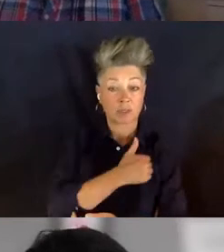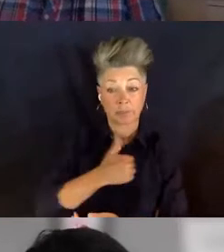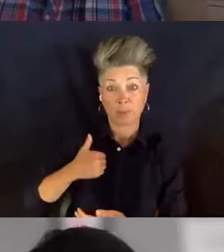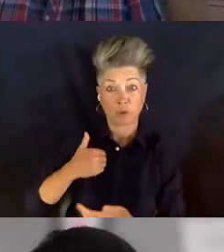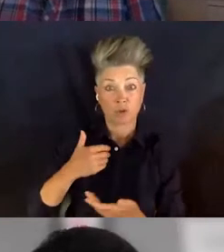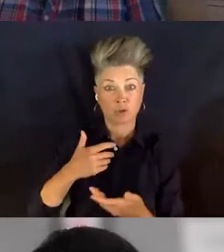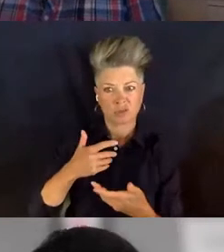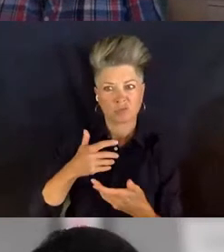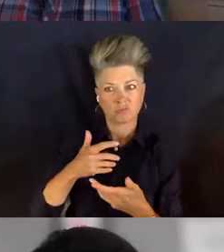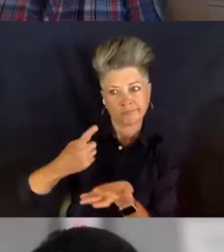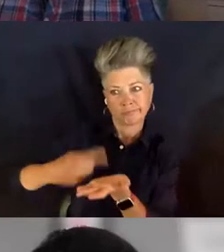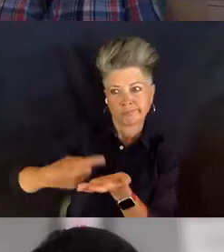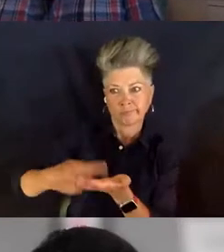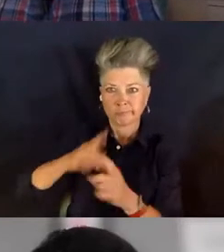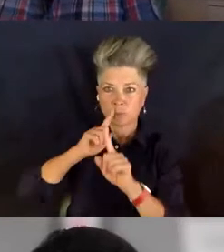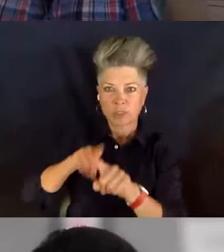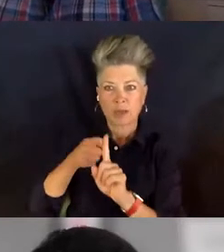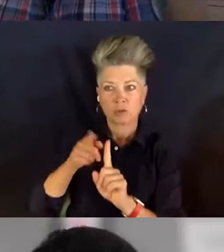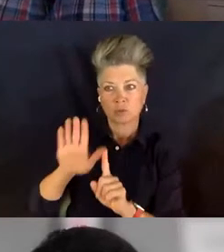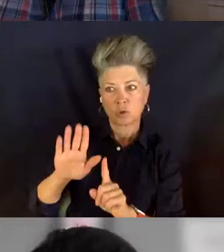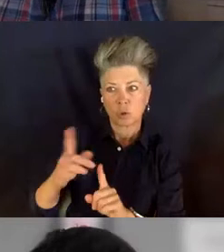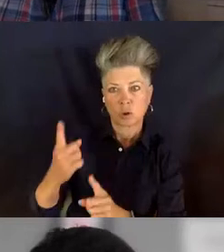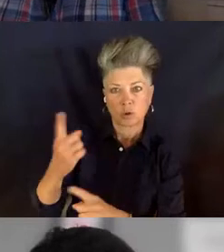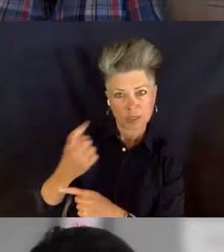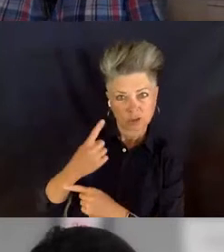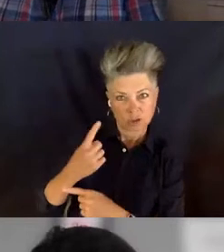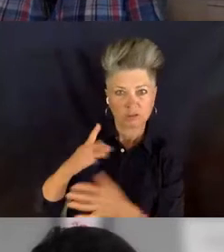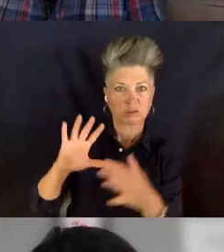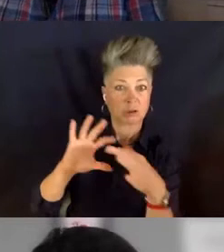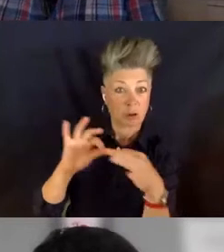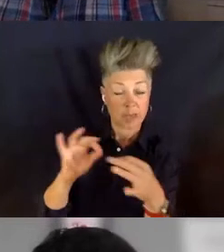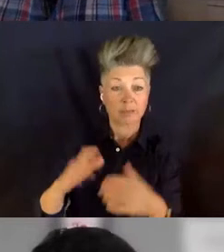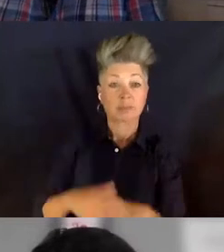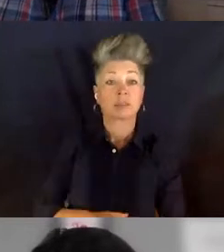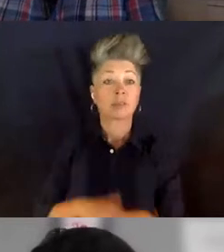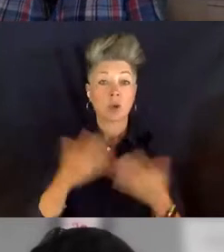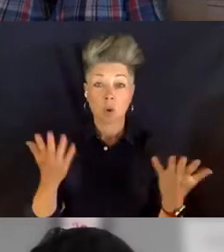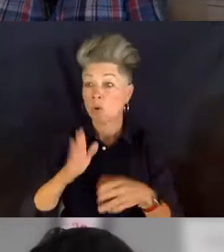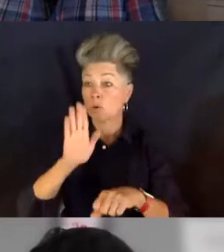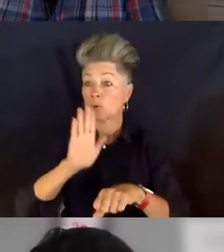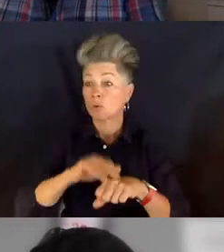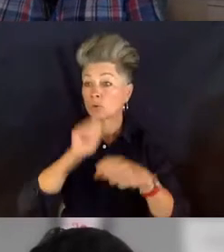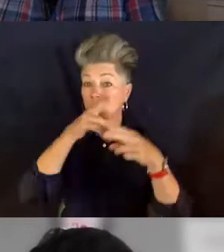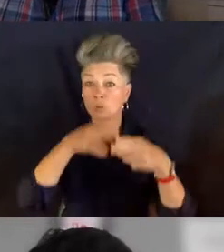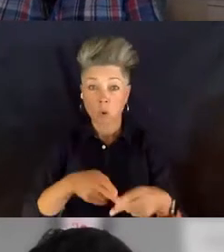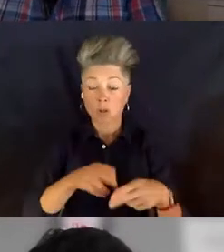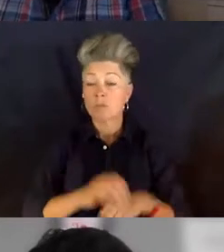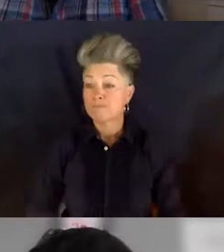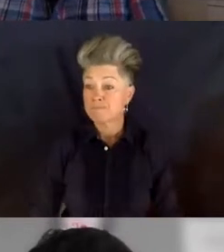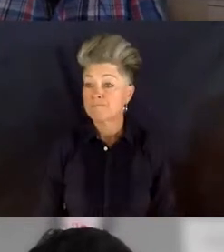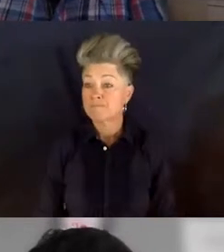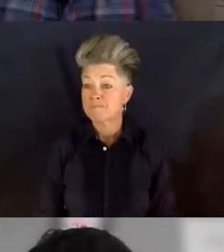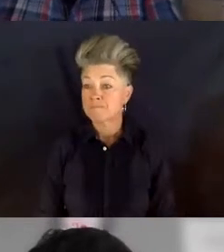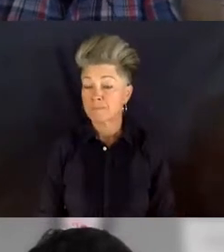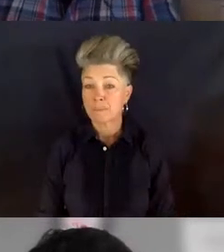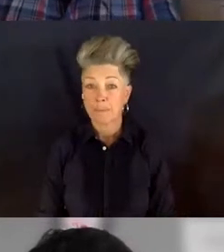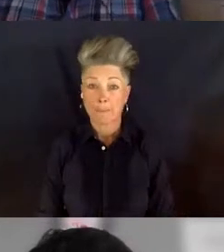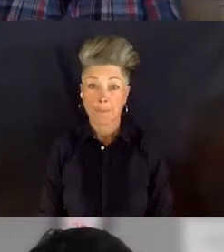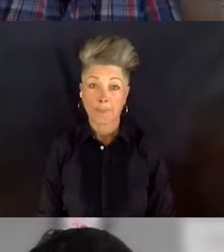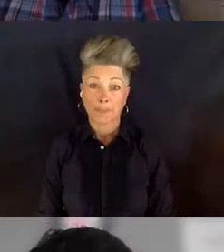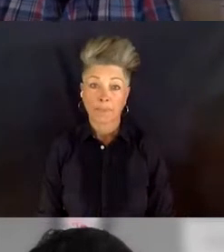address your comments or questions. So with that, I'll start with roll call here. Switch over to,